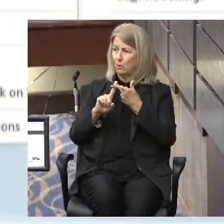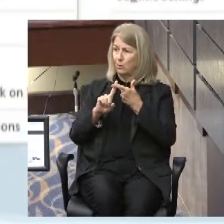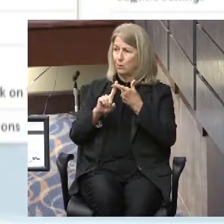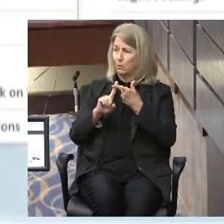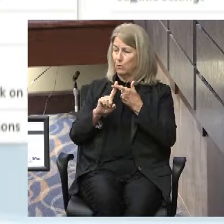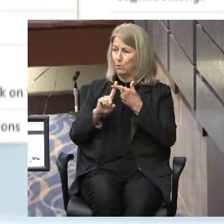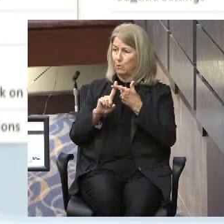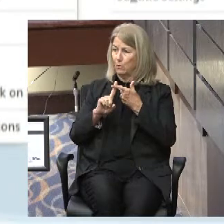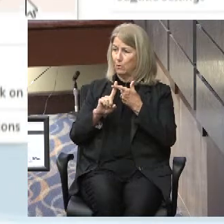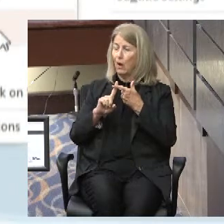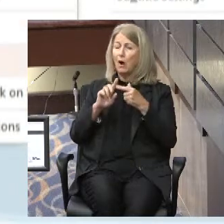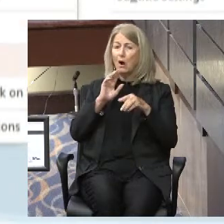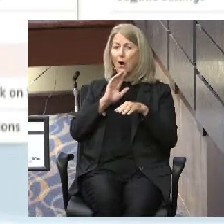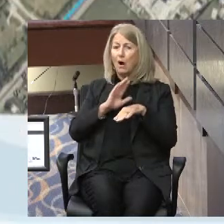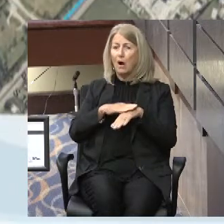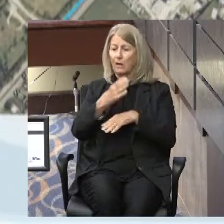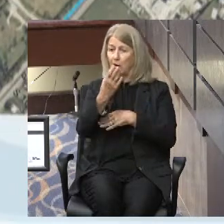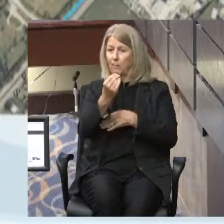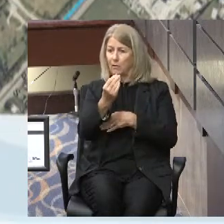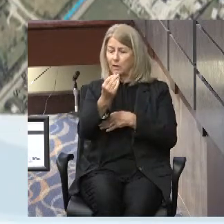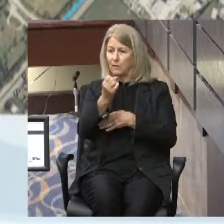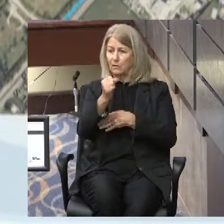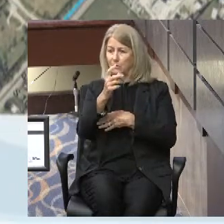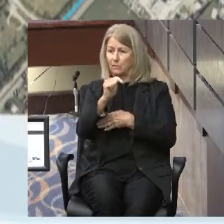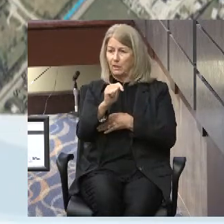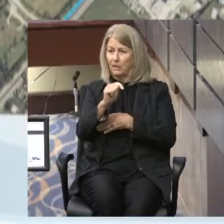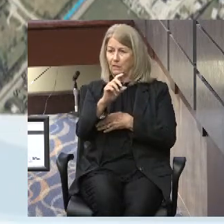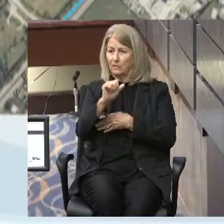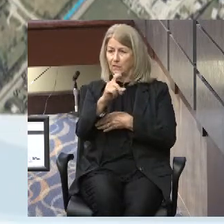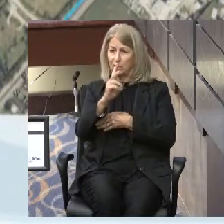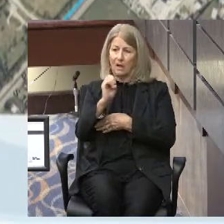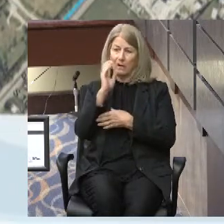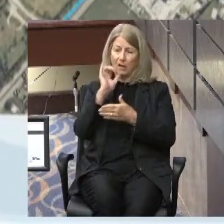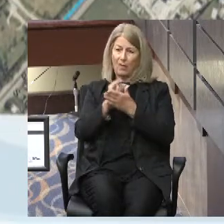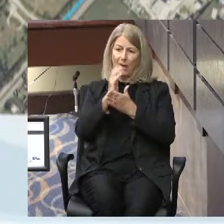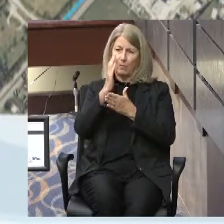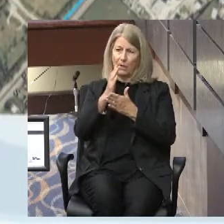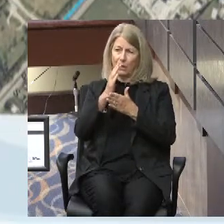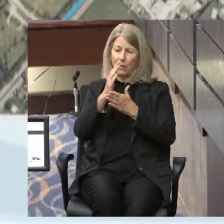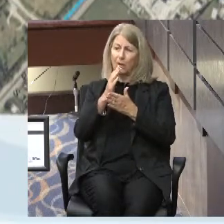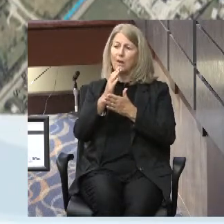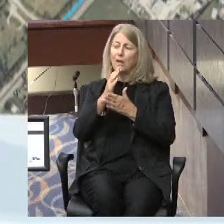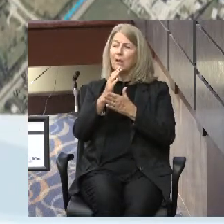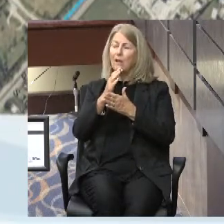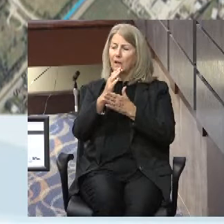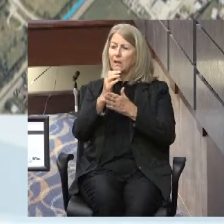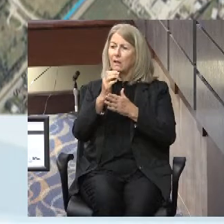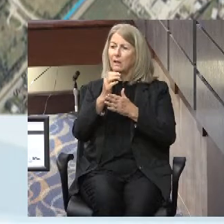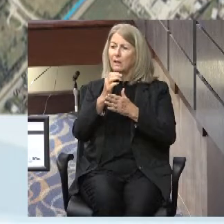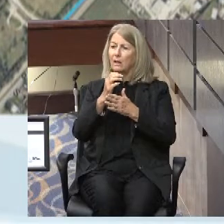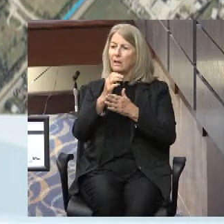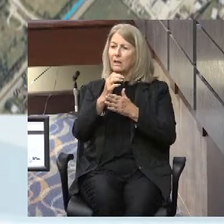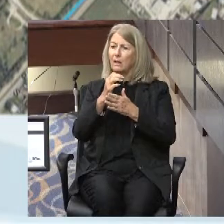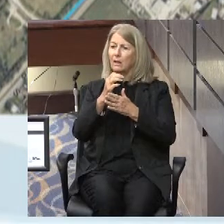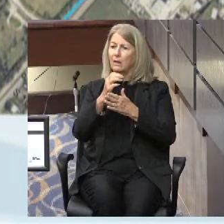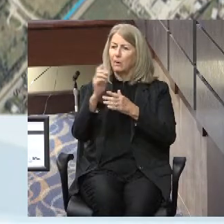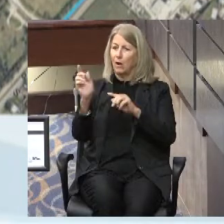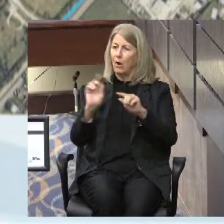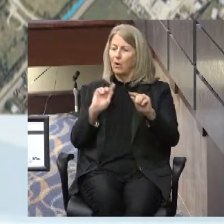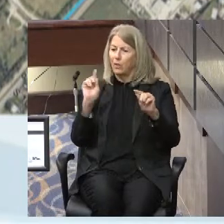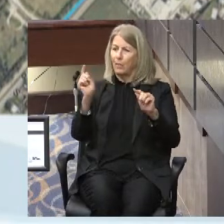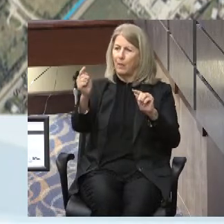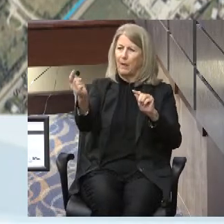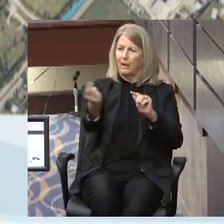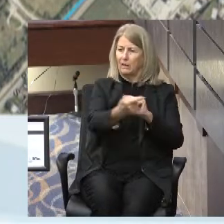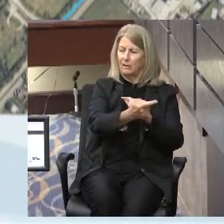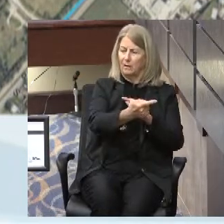on 14th Street side to keep? It would basically be extending what the Plan Commission recommended all the way back to Daughtry. Because they just recommended it